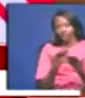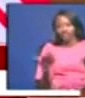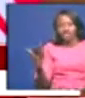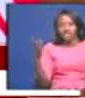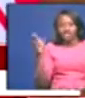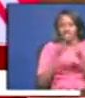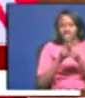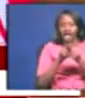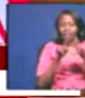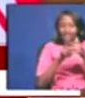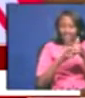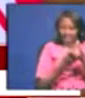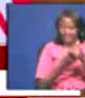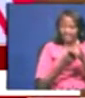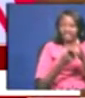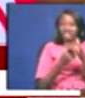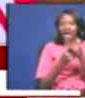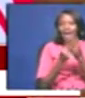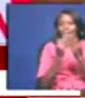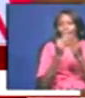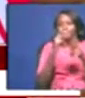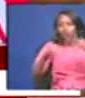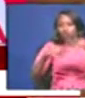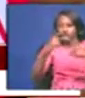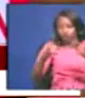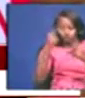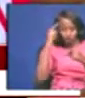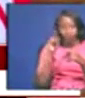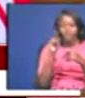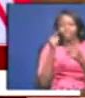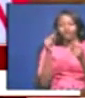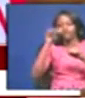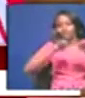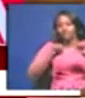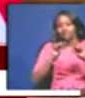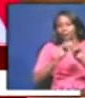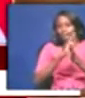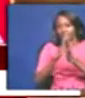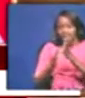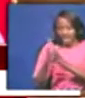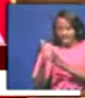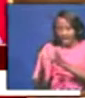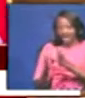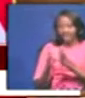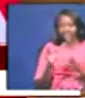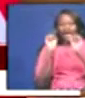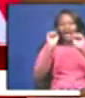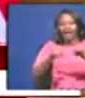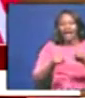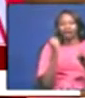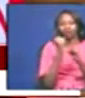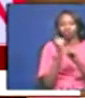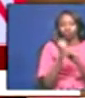the process of implementing the plan that we set out before the